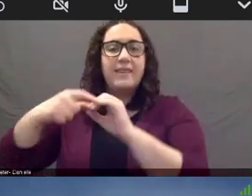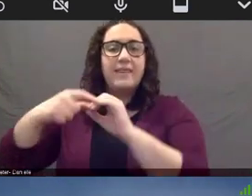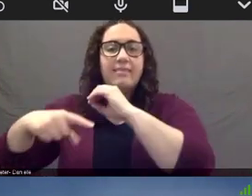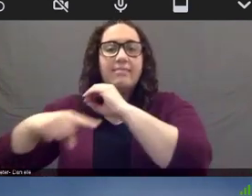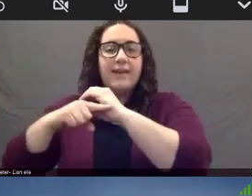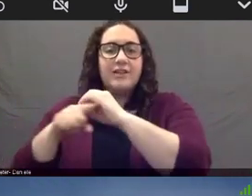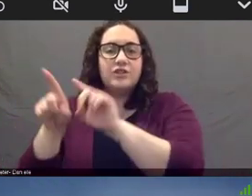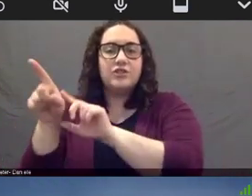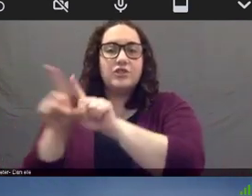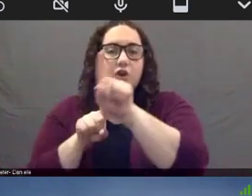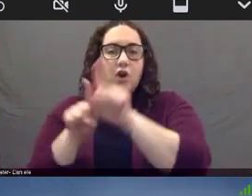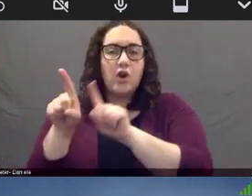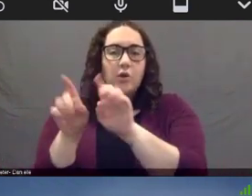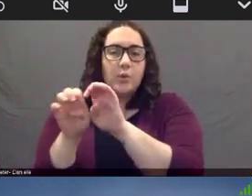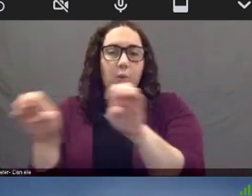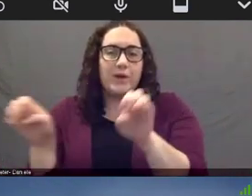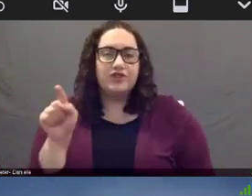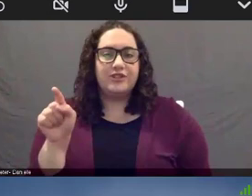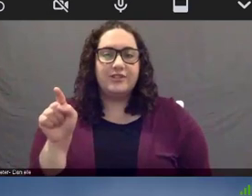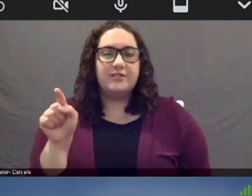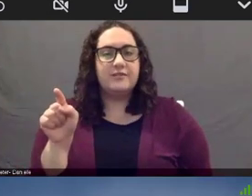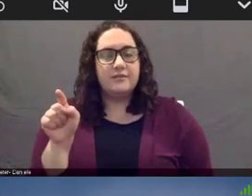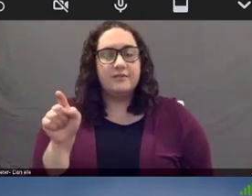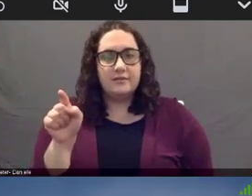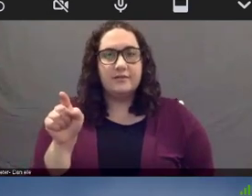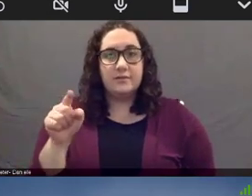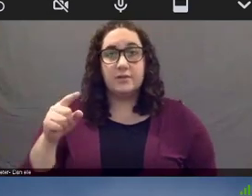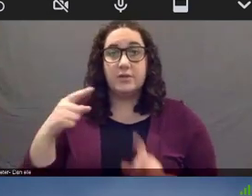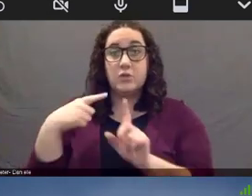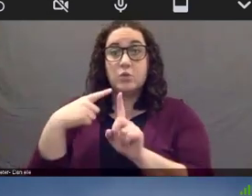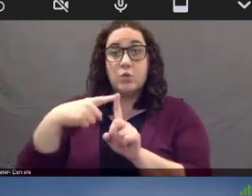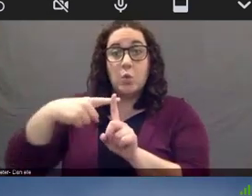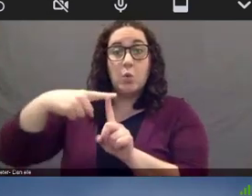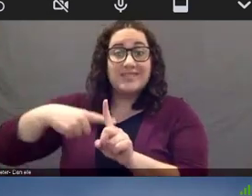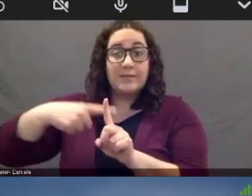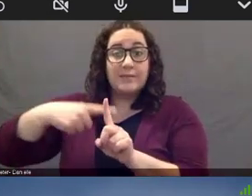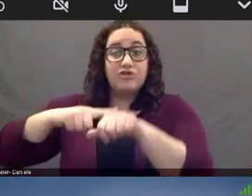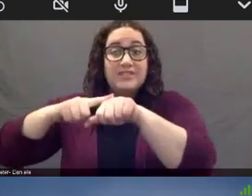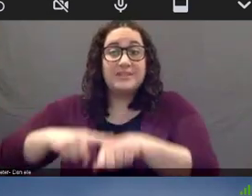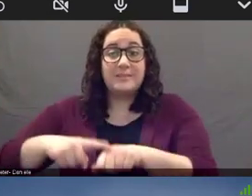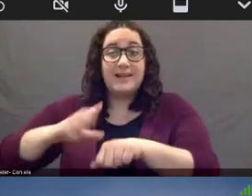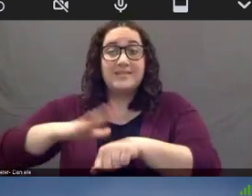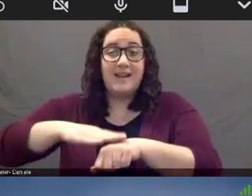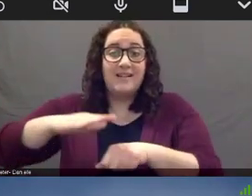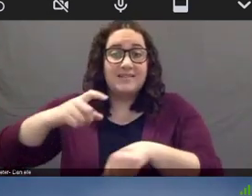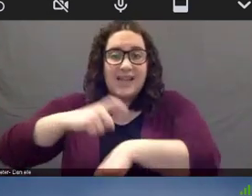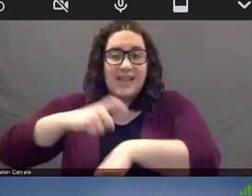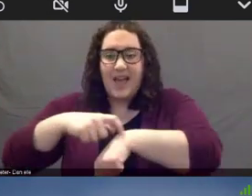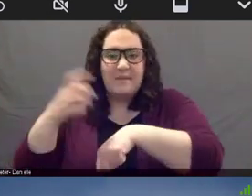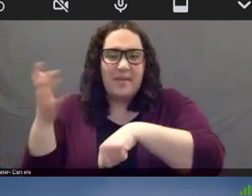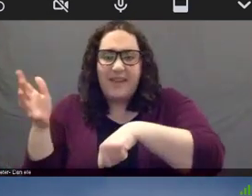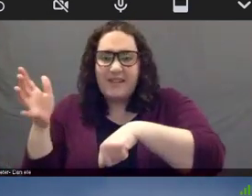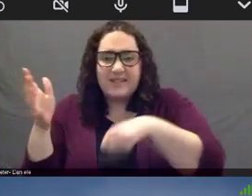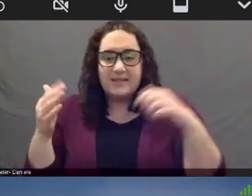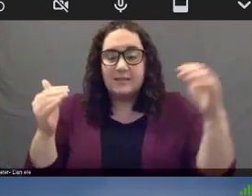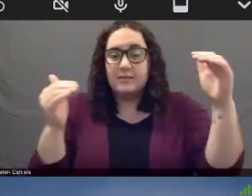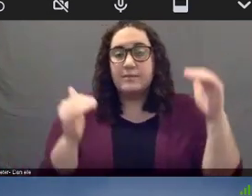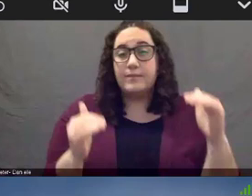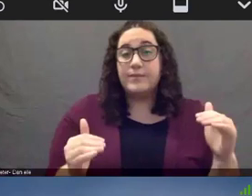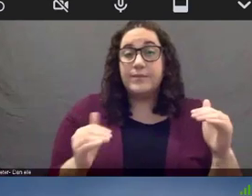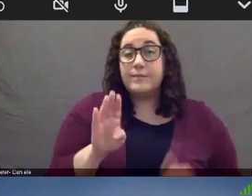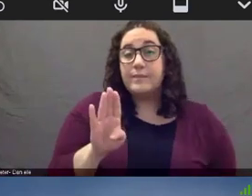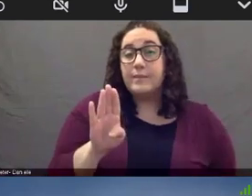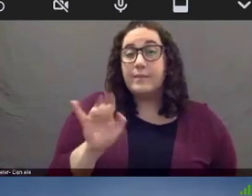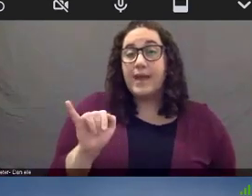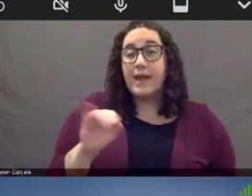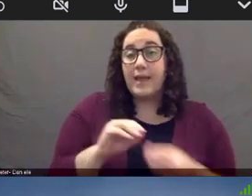is only a function of time. But if this Biot number is bigger than 0.1, then